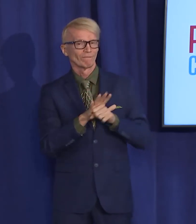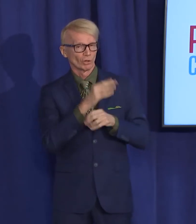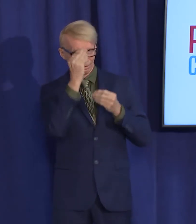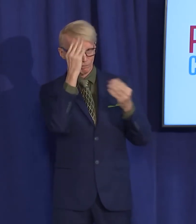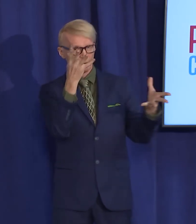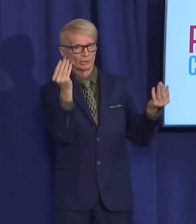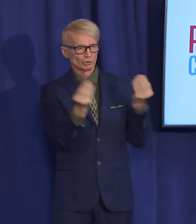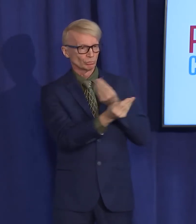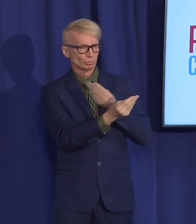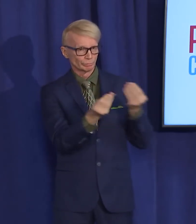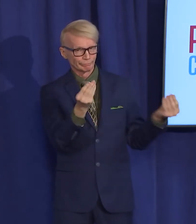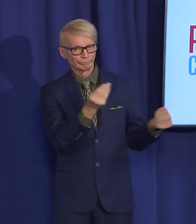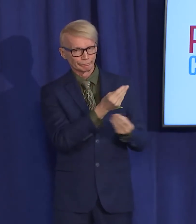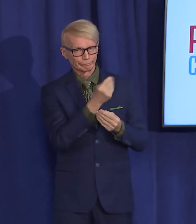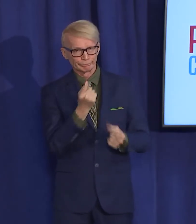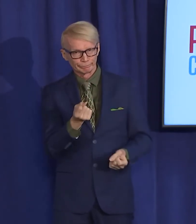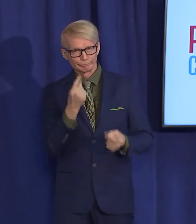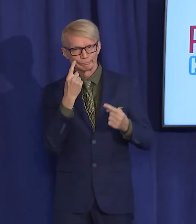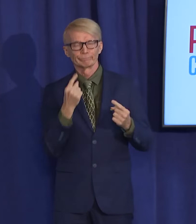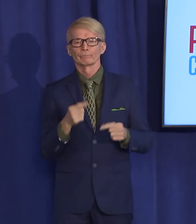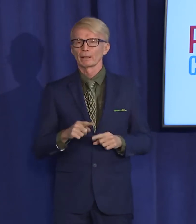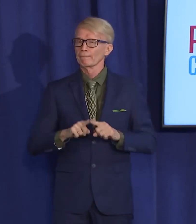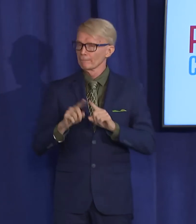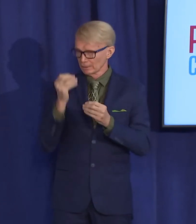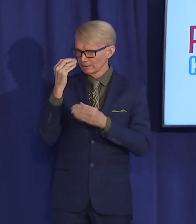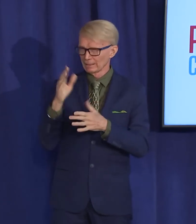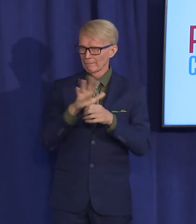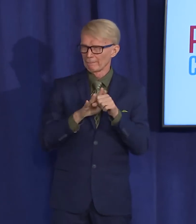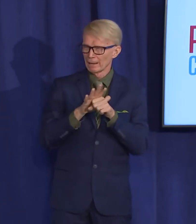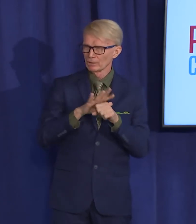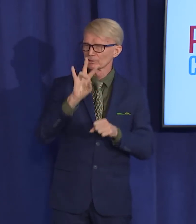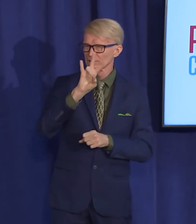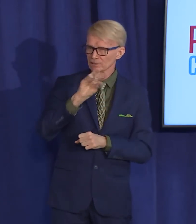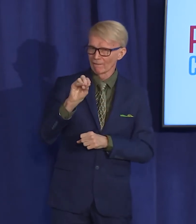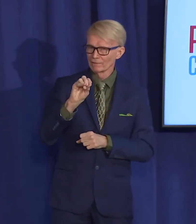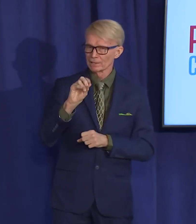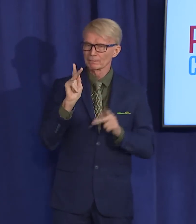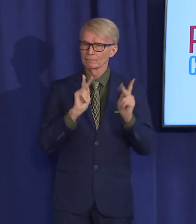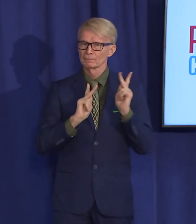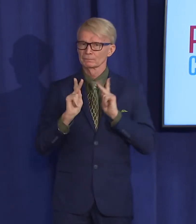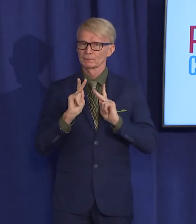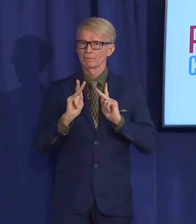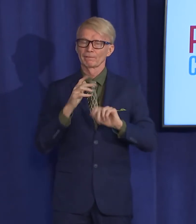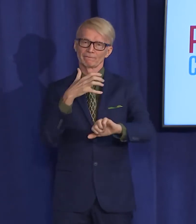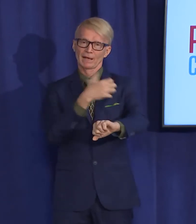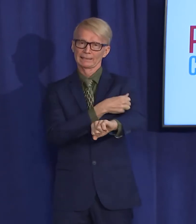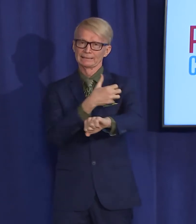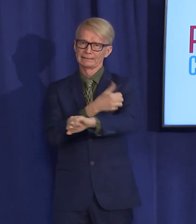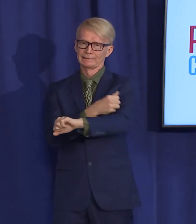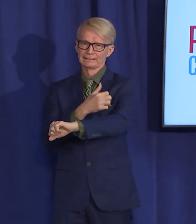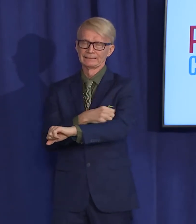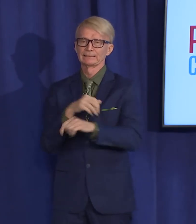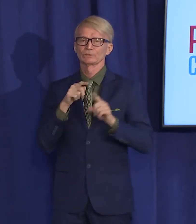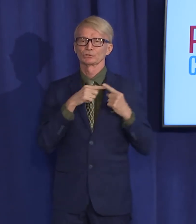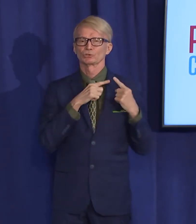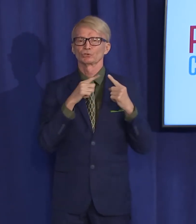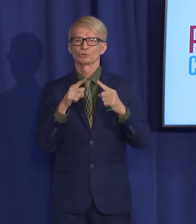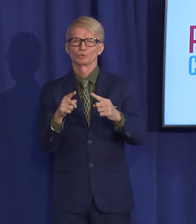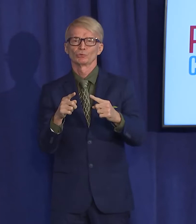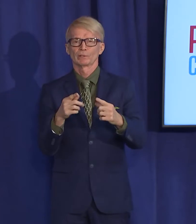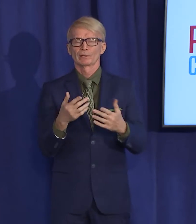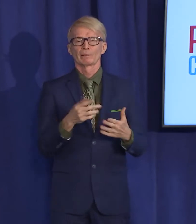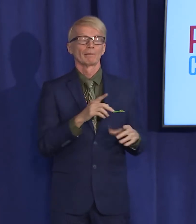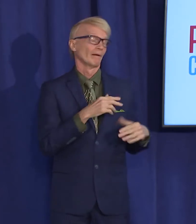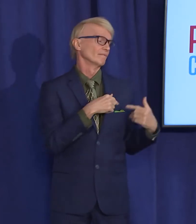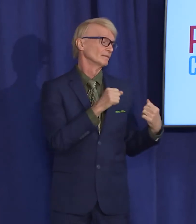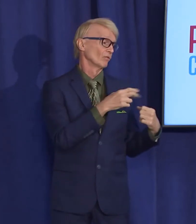information related to that. I will note, I think it was approximately 70-something vaccinations, in the context of course, nearly 1 million that have been